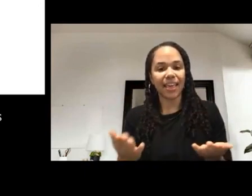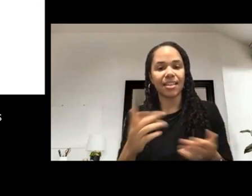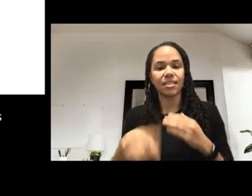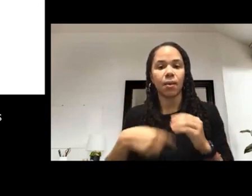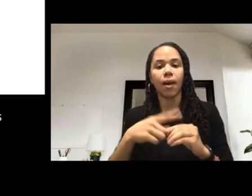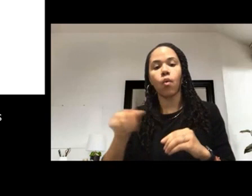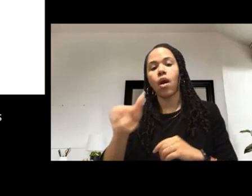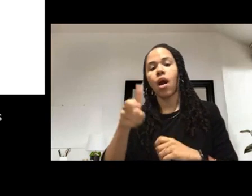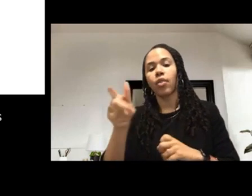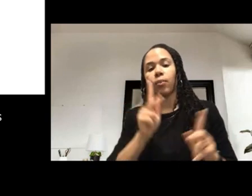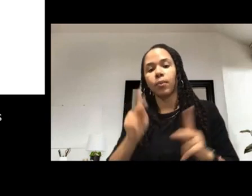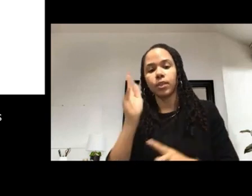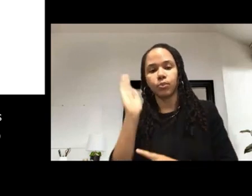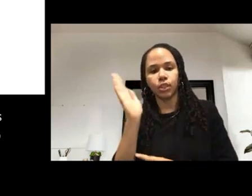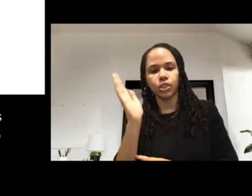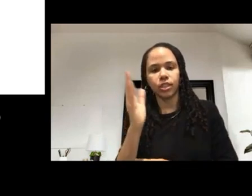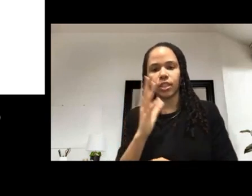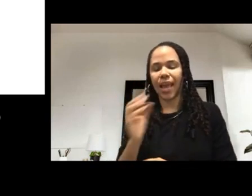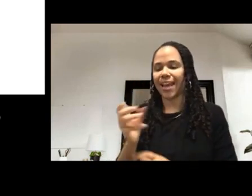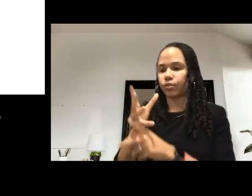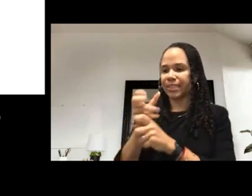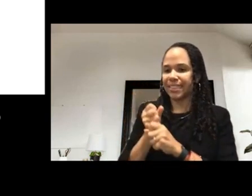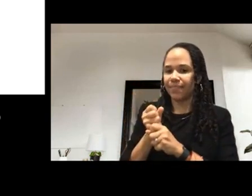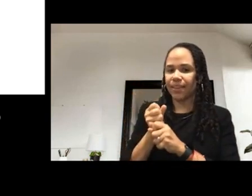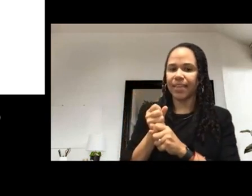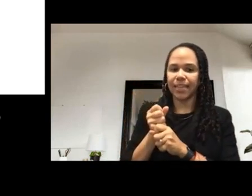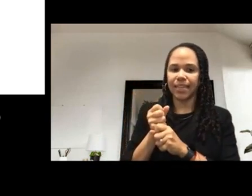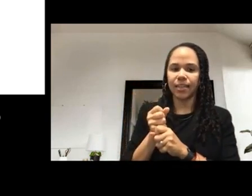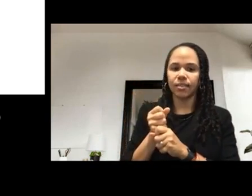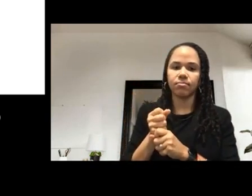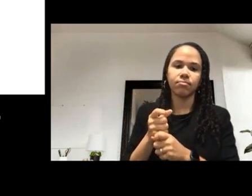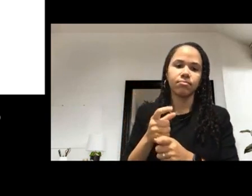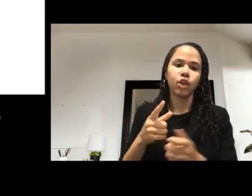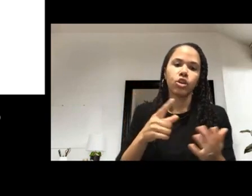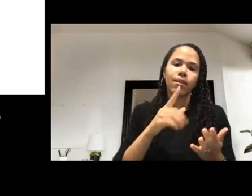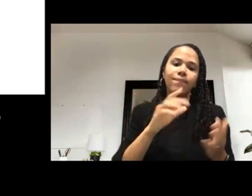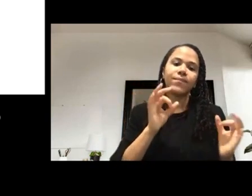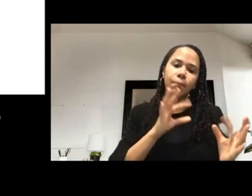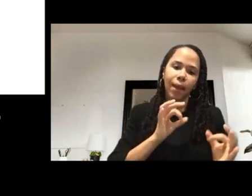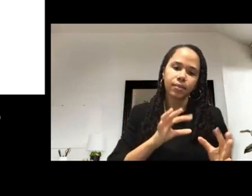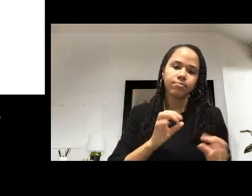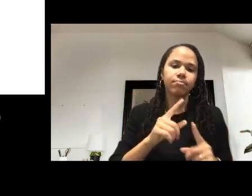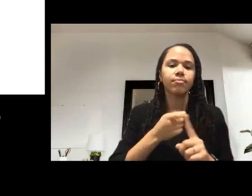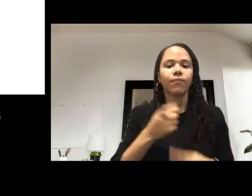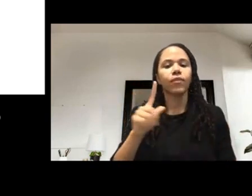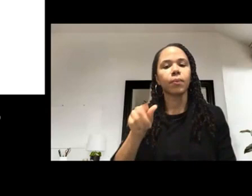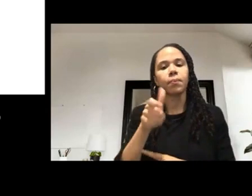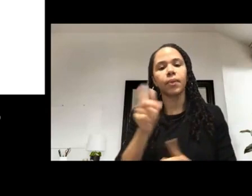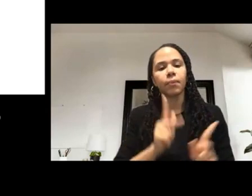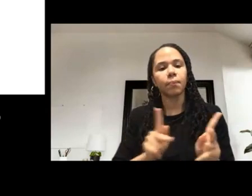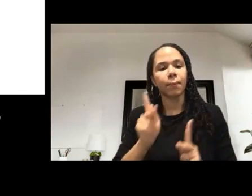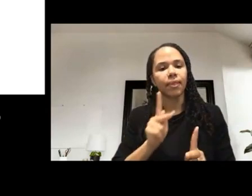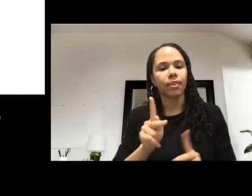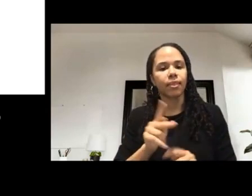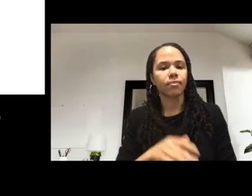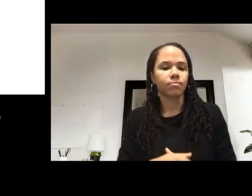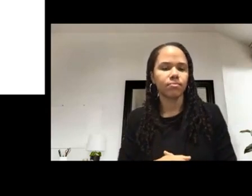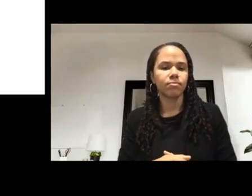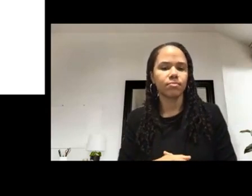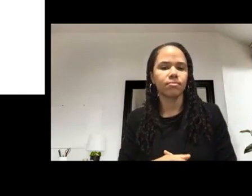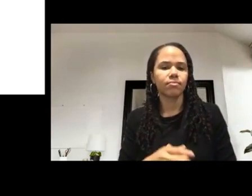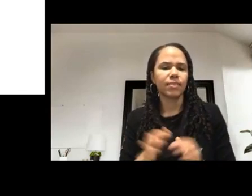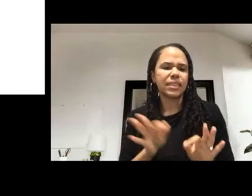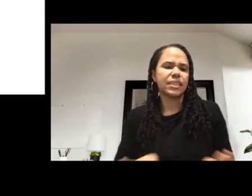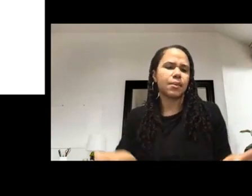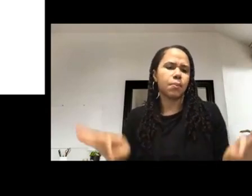from other people, and what to say in response to it. And all those things are just things that kids get taught, and it's very important to be